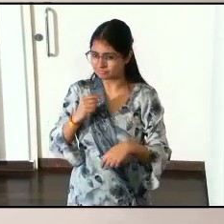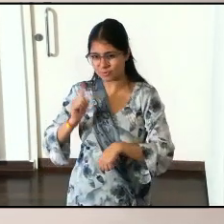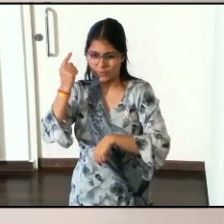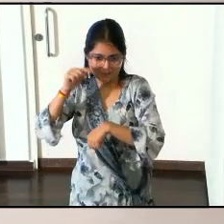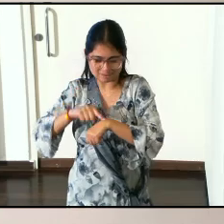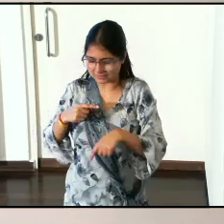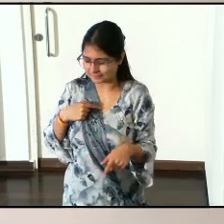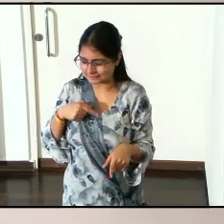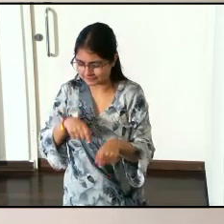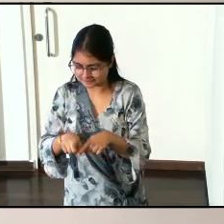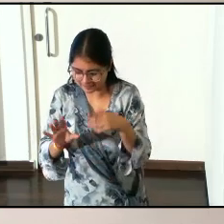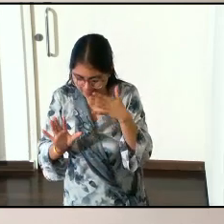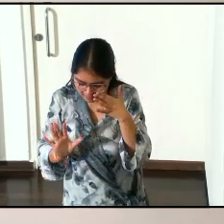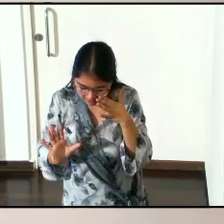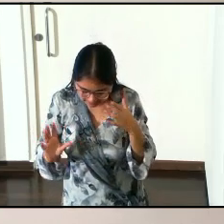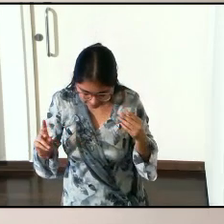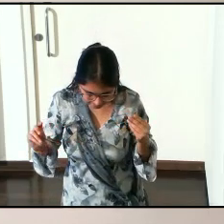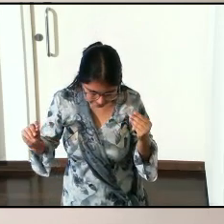read